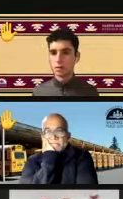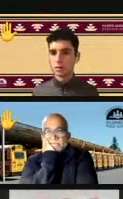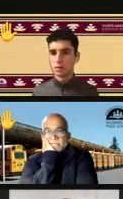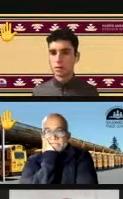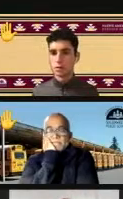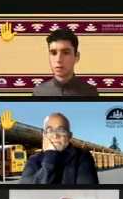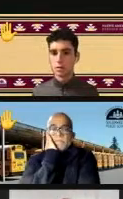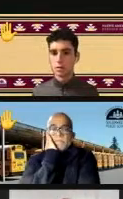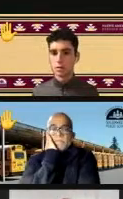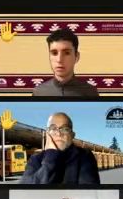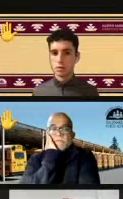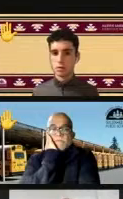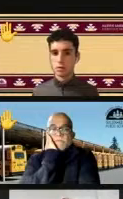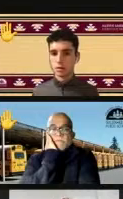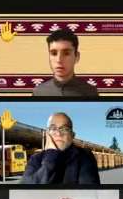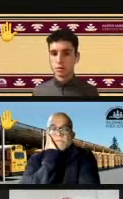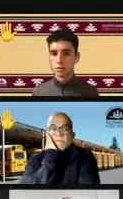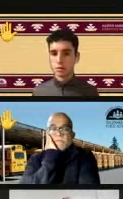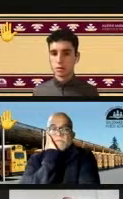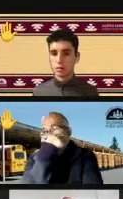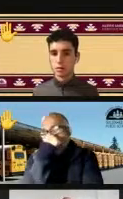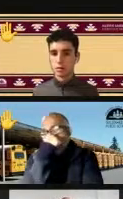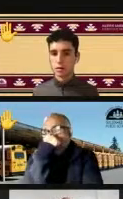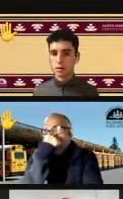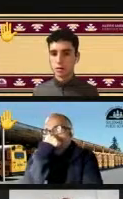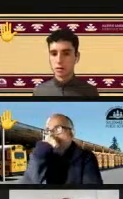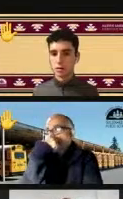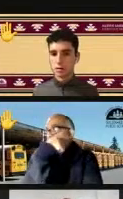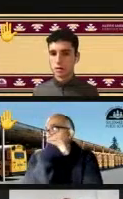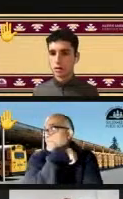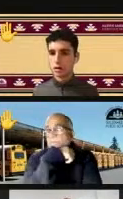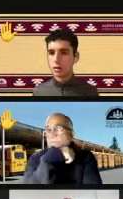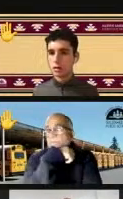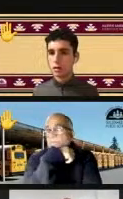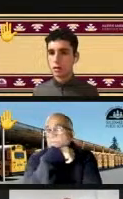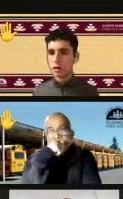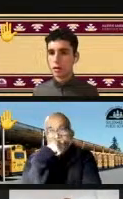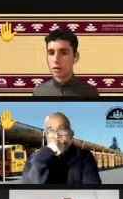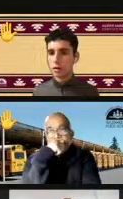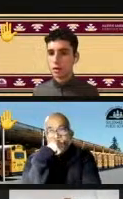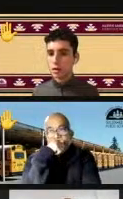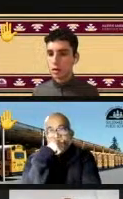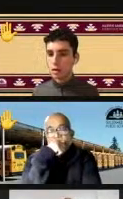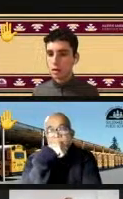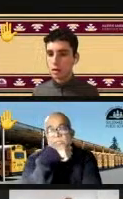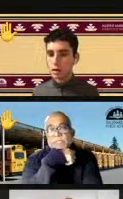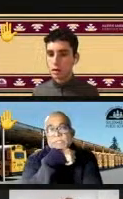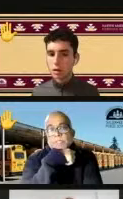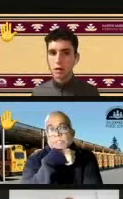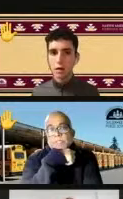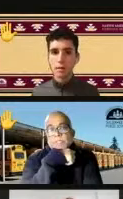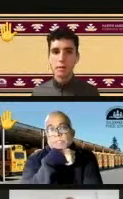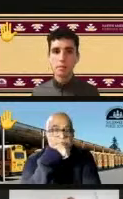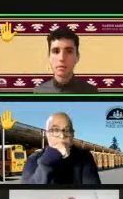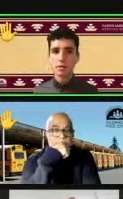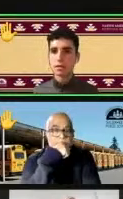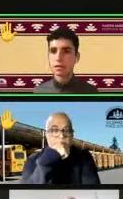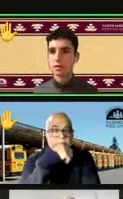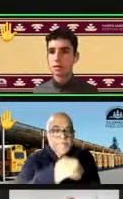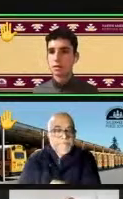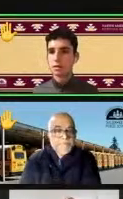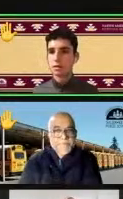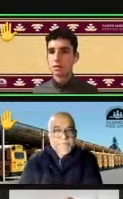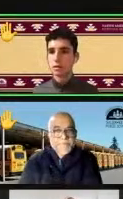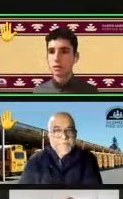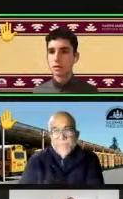it on the Zoom screen. We're not all in the document at the same time. Sorry if that helps clarify. Okay, maybe I'm